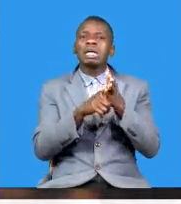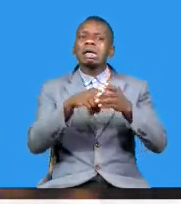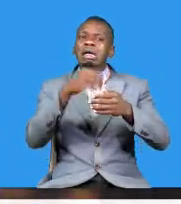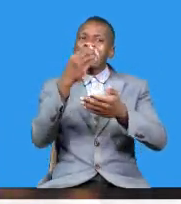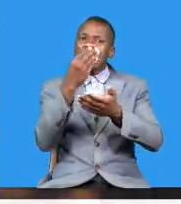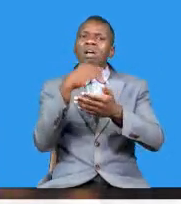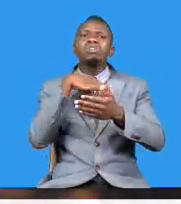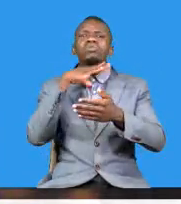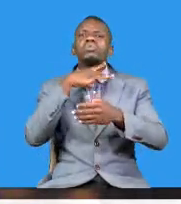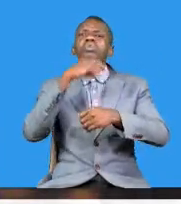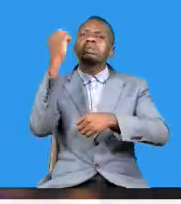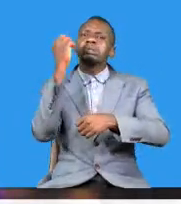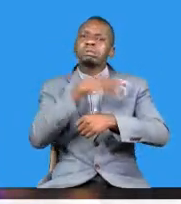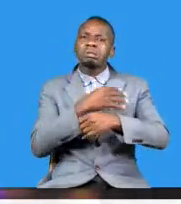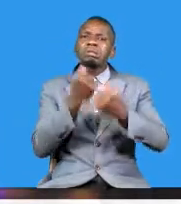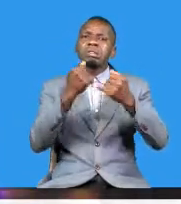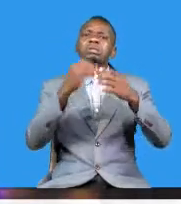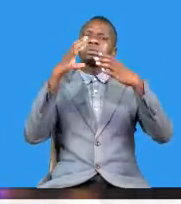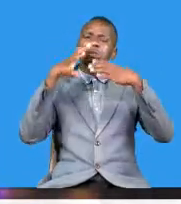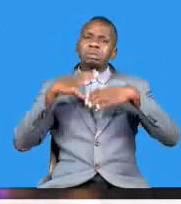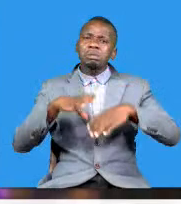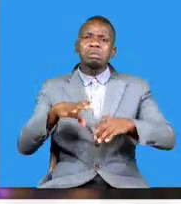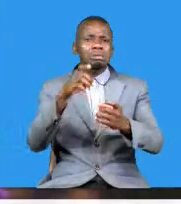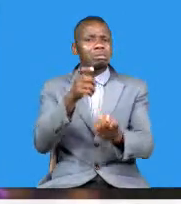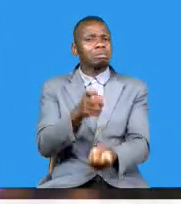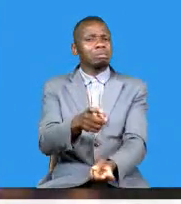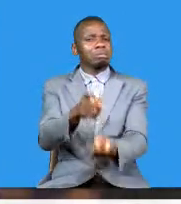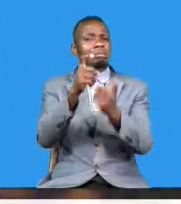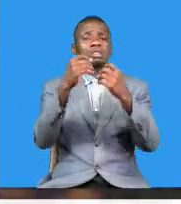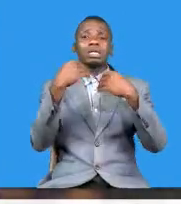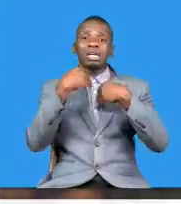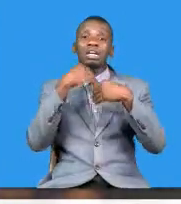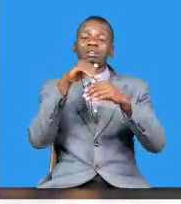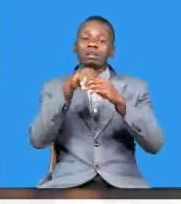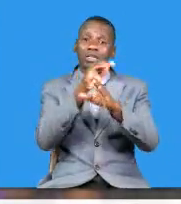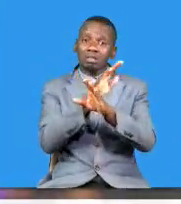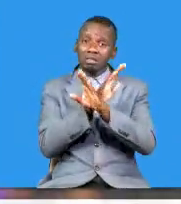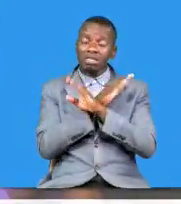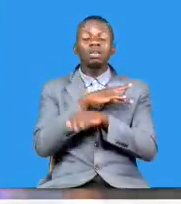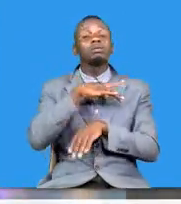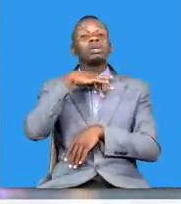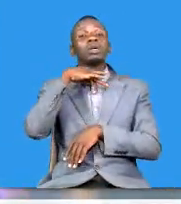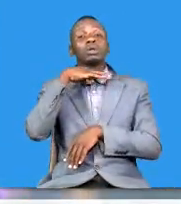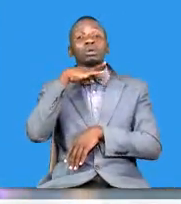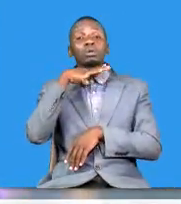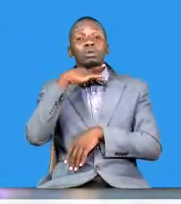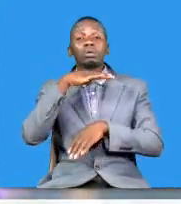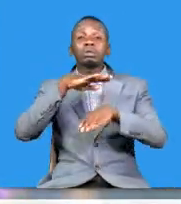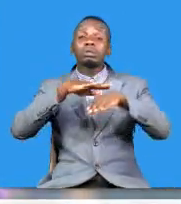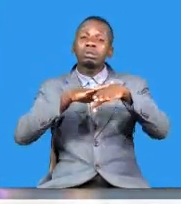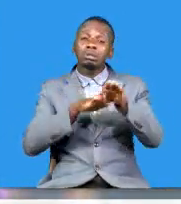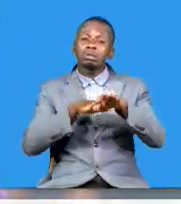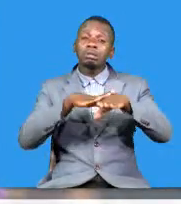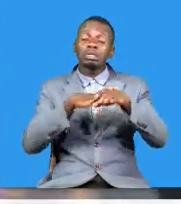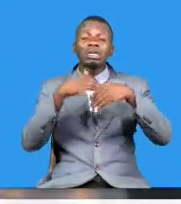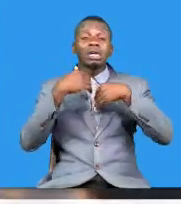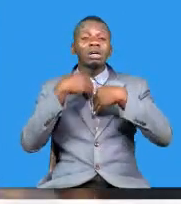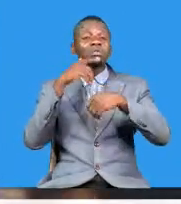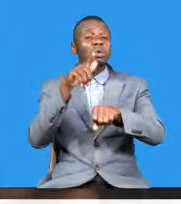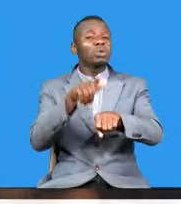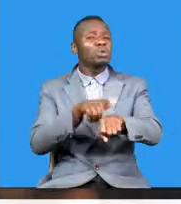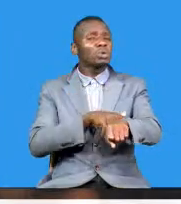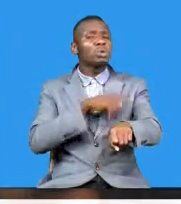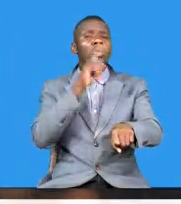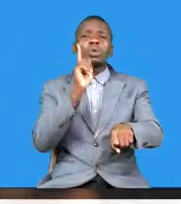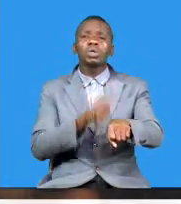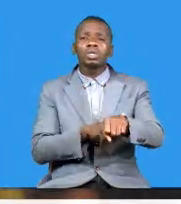to, continues to be a challenge in the city. Waste disposal trucks spend longer hours negotiating